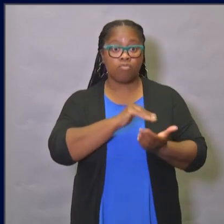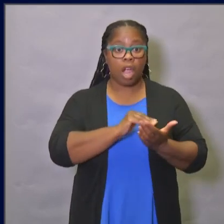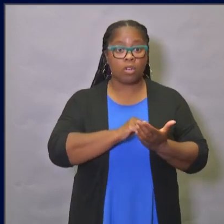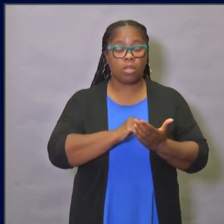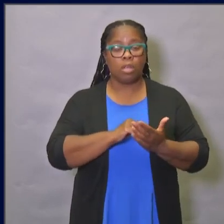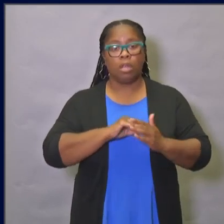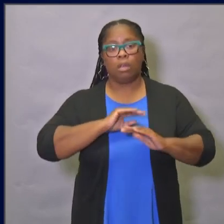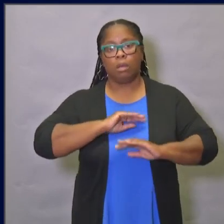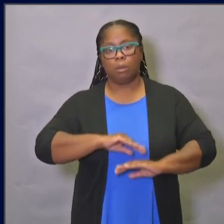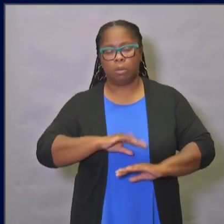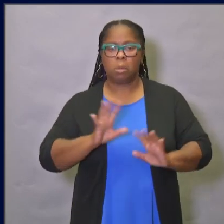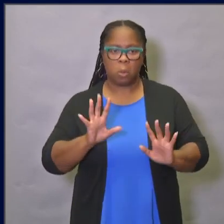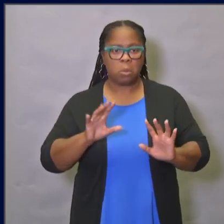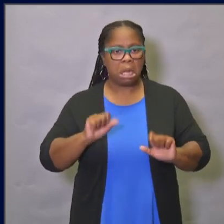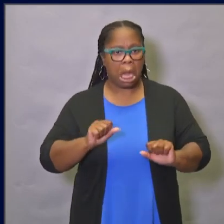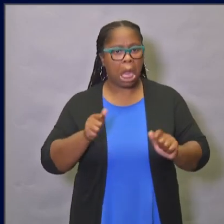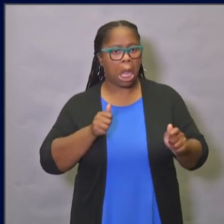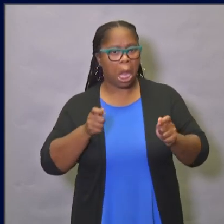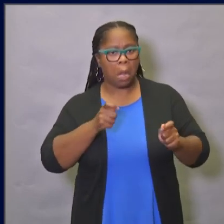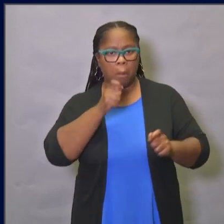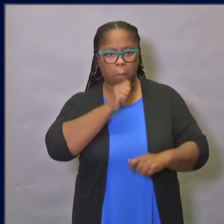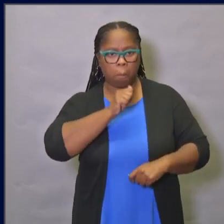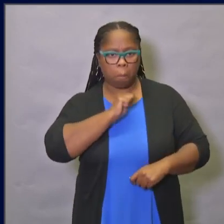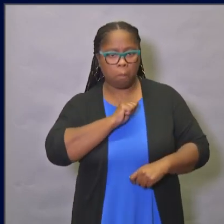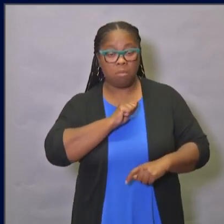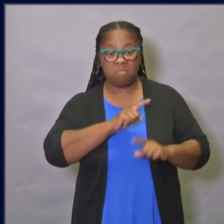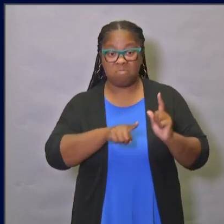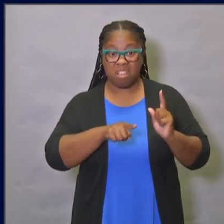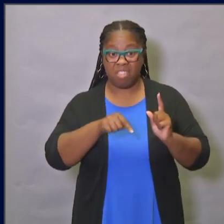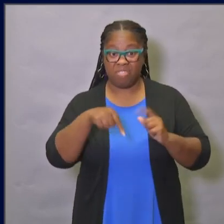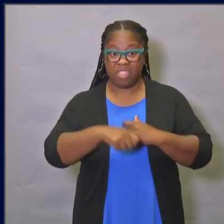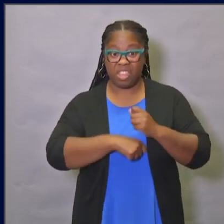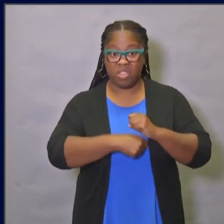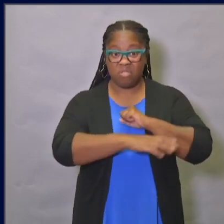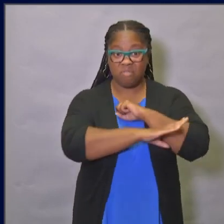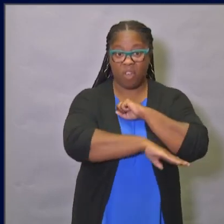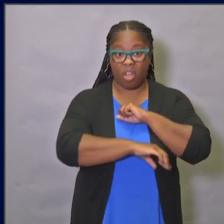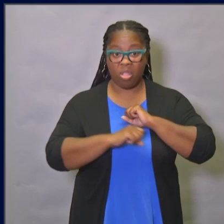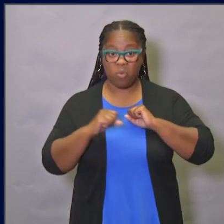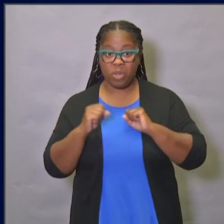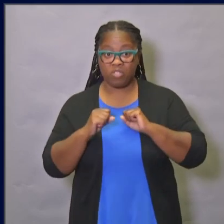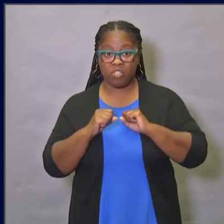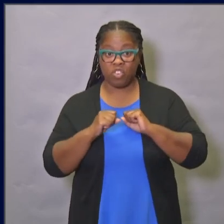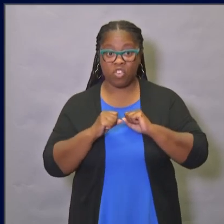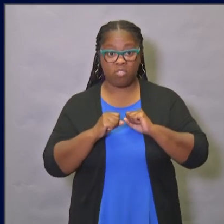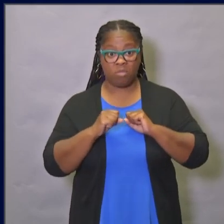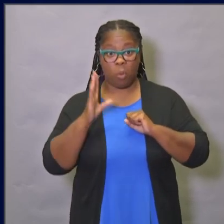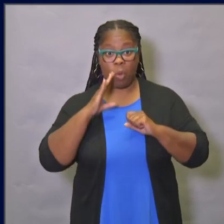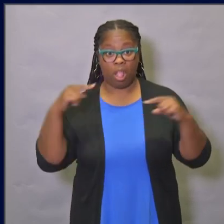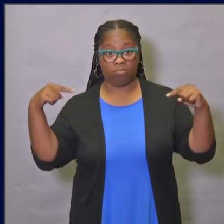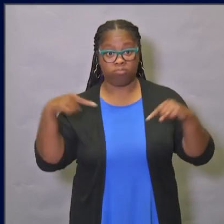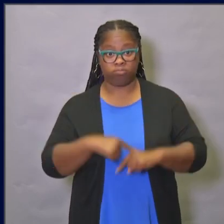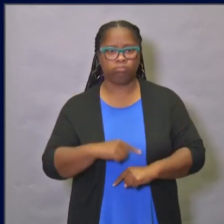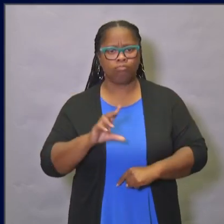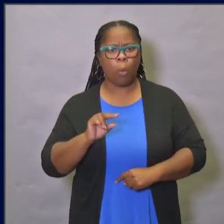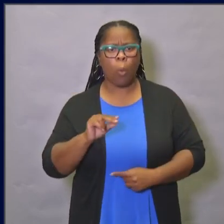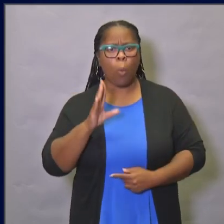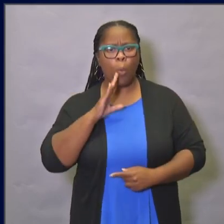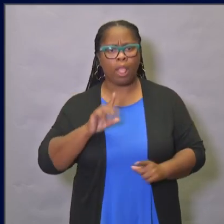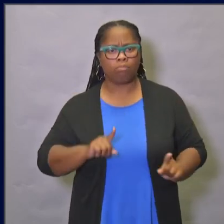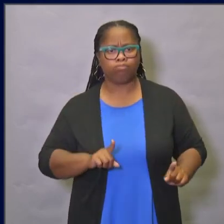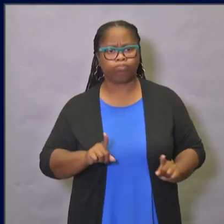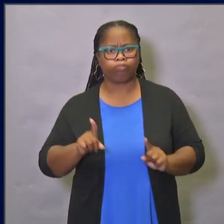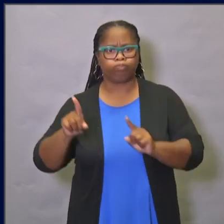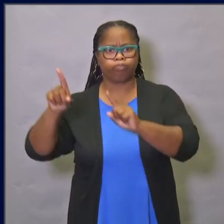winter, however, we will probably see both flu and COVID-19 at the same time. And this slide